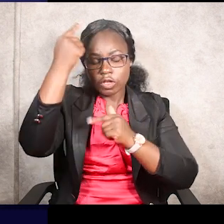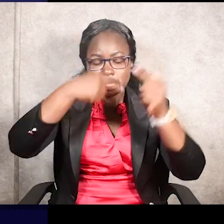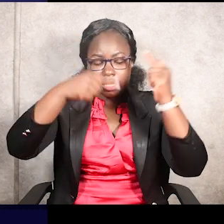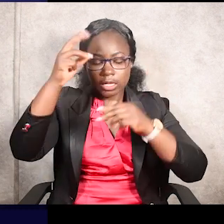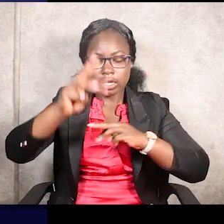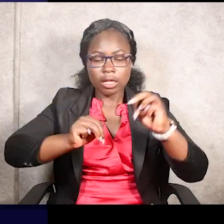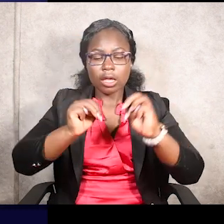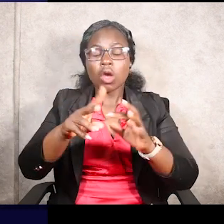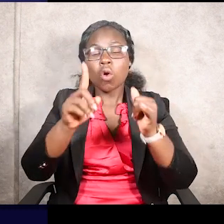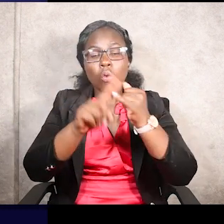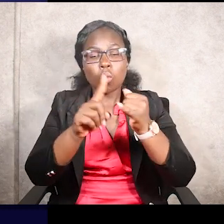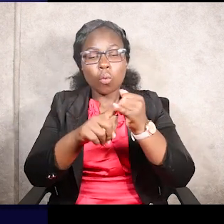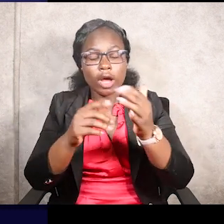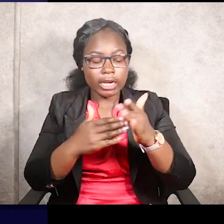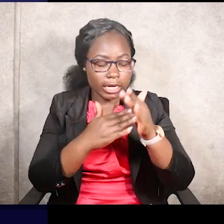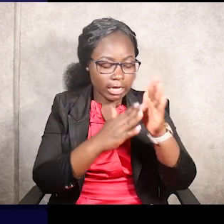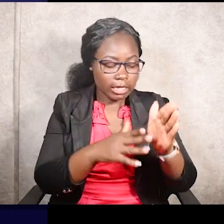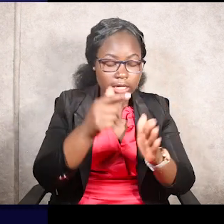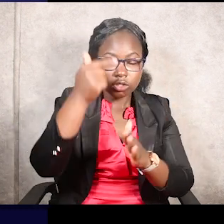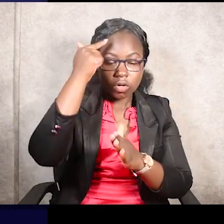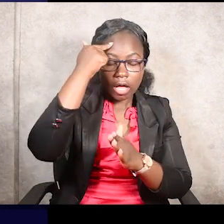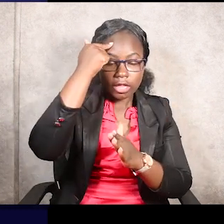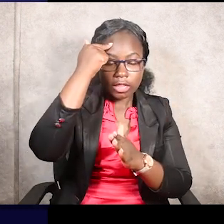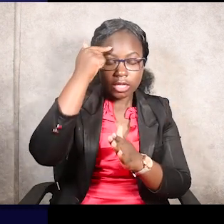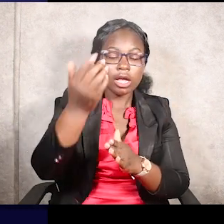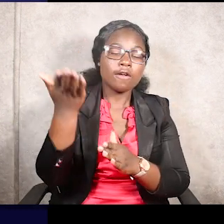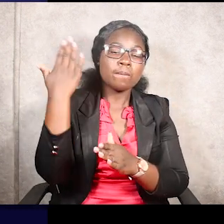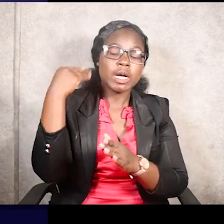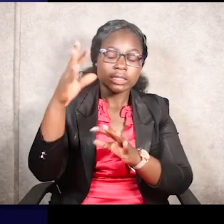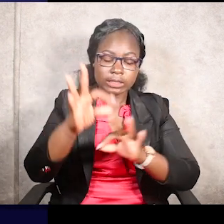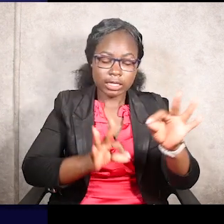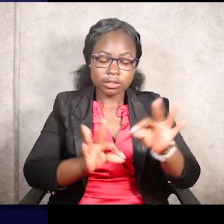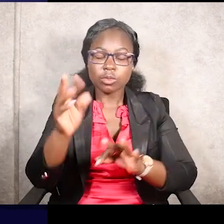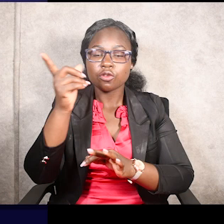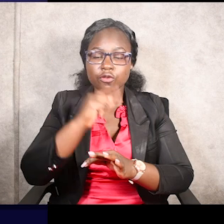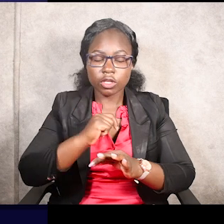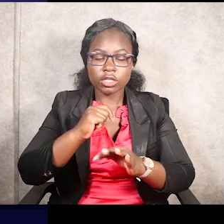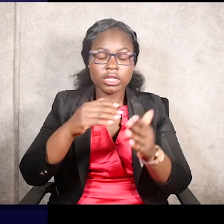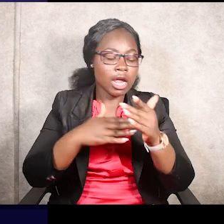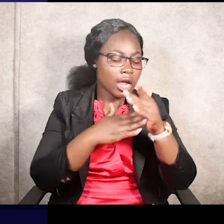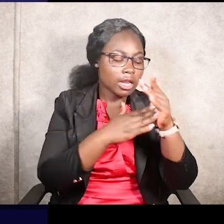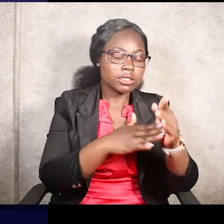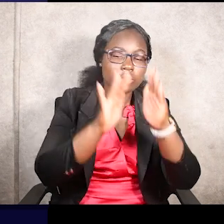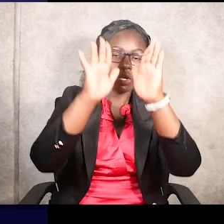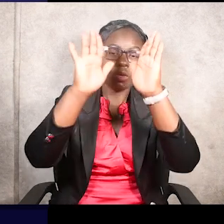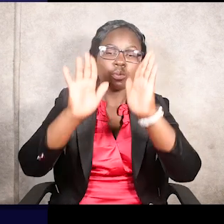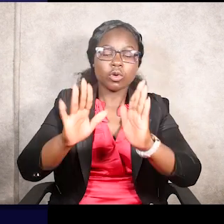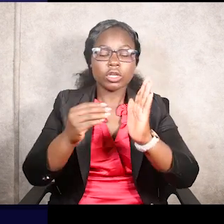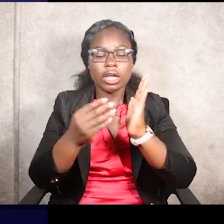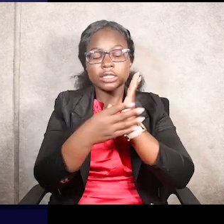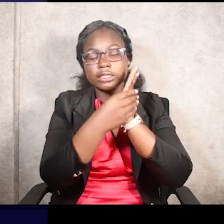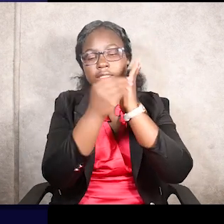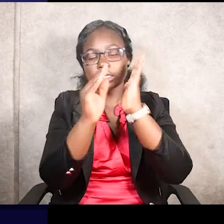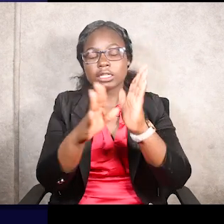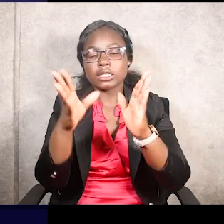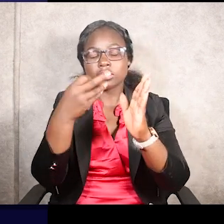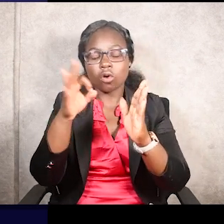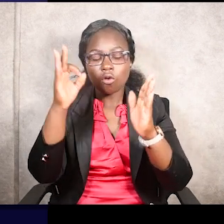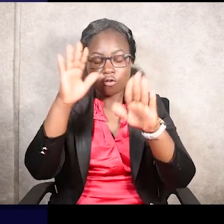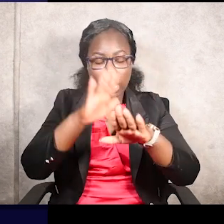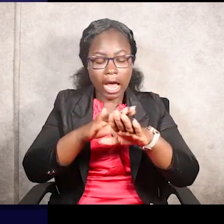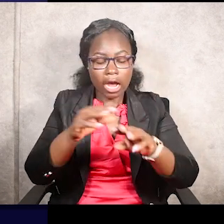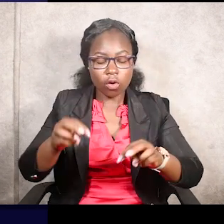one, leadership. I think I have already explained that leadership is a key skill of a good